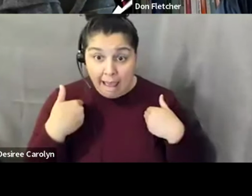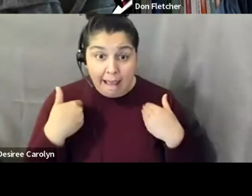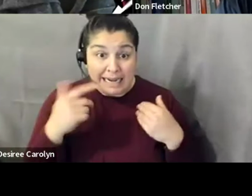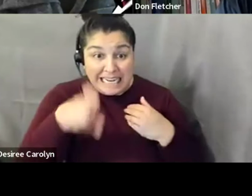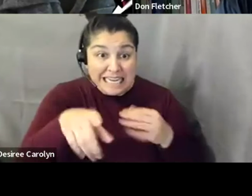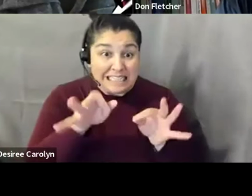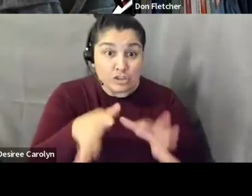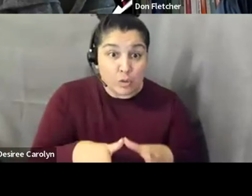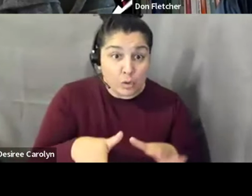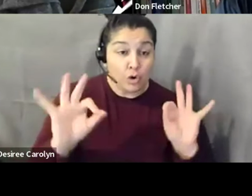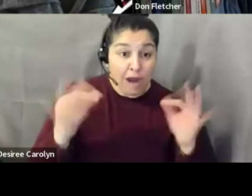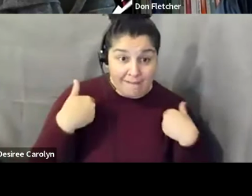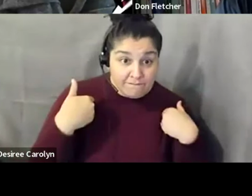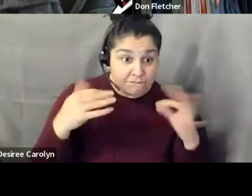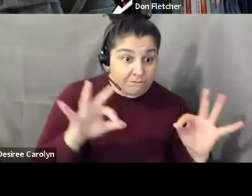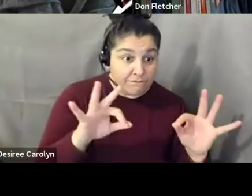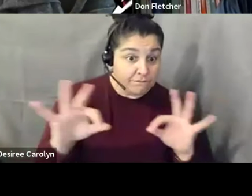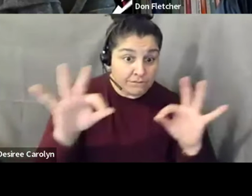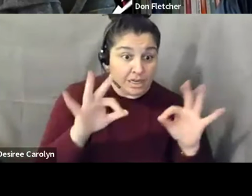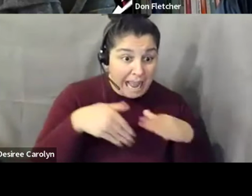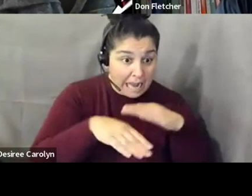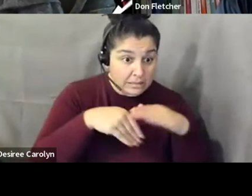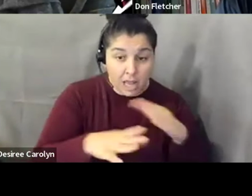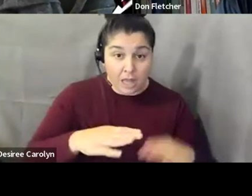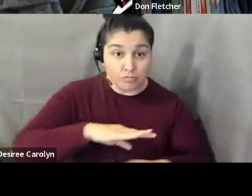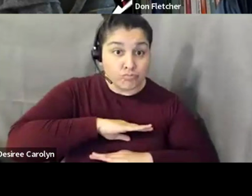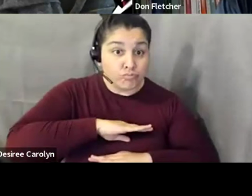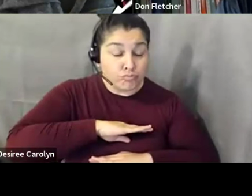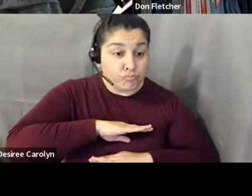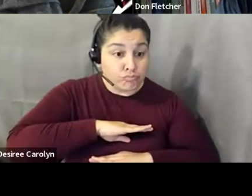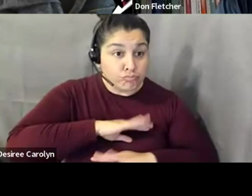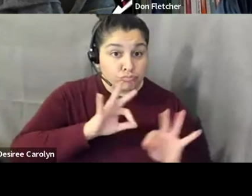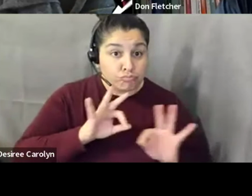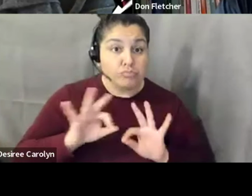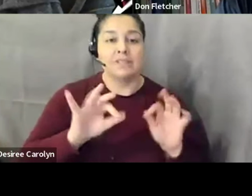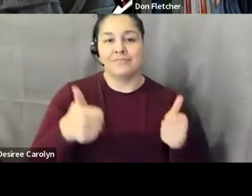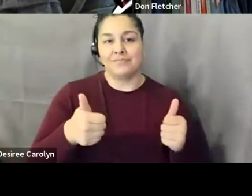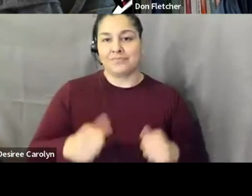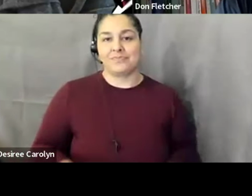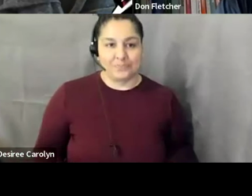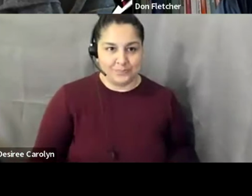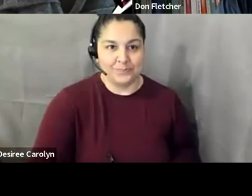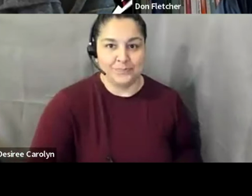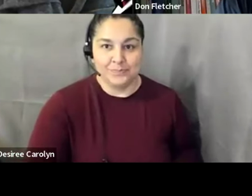Quick checklist to be sure that we are allowing accessibility. Great. Okay.